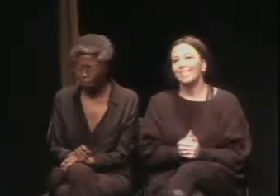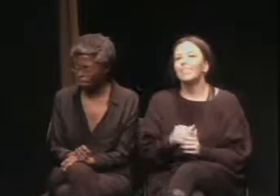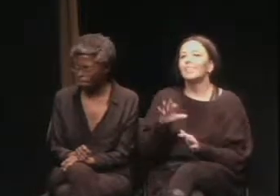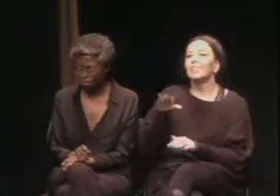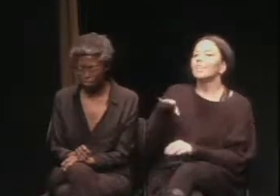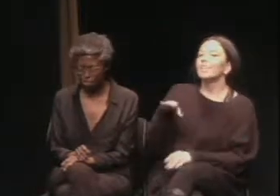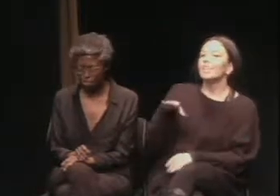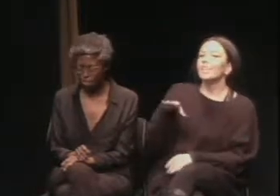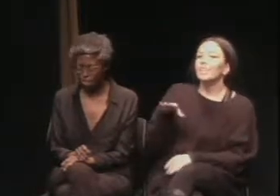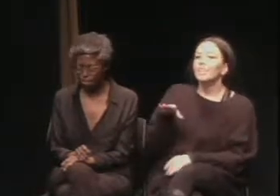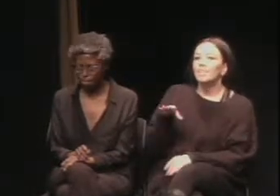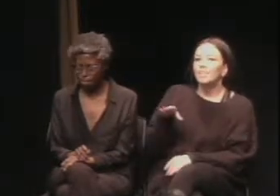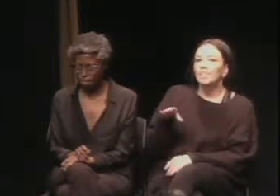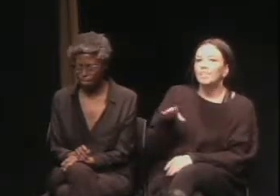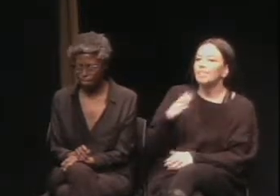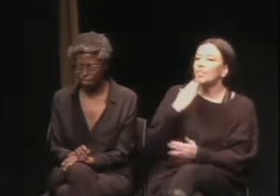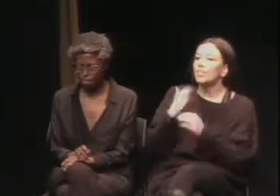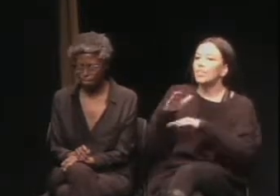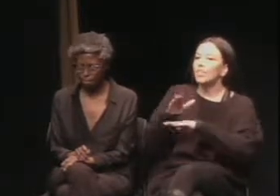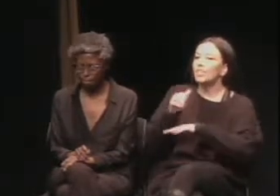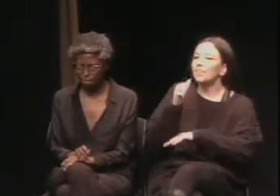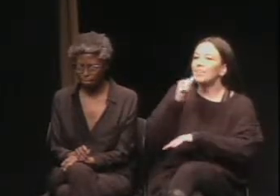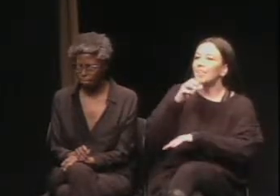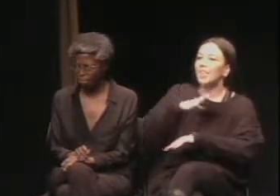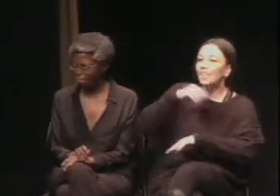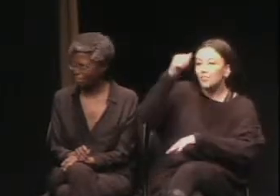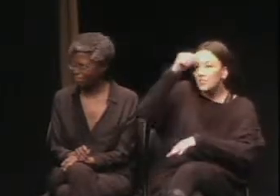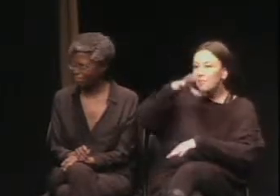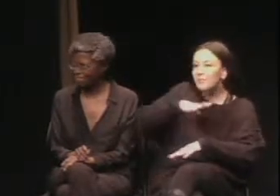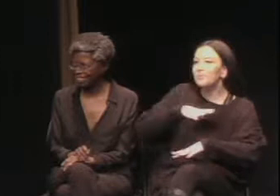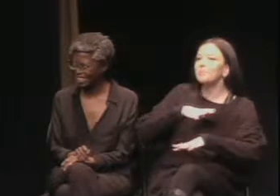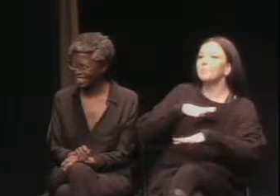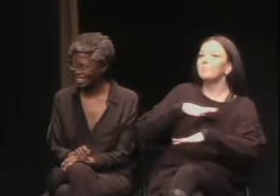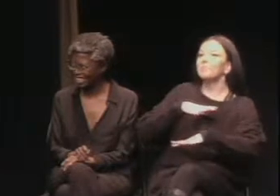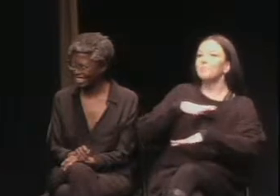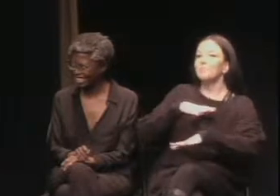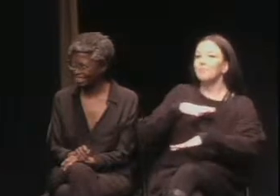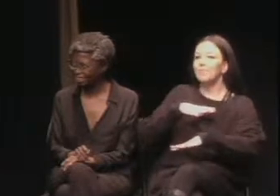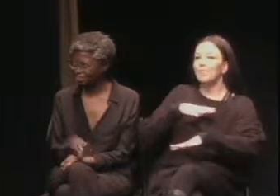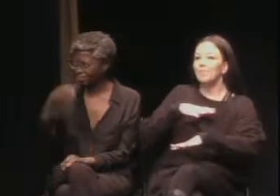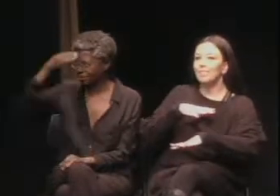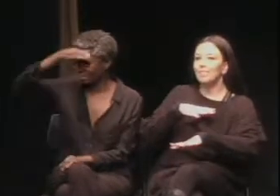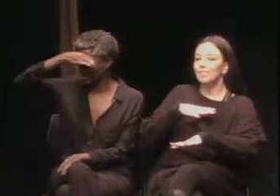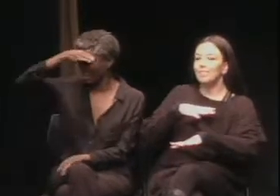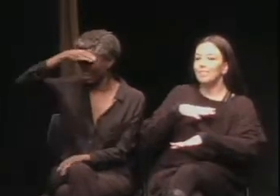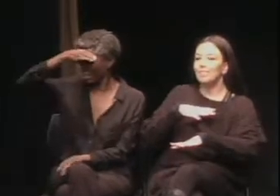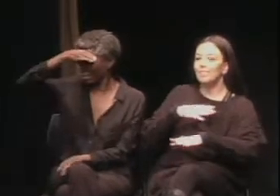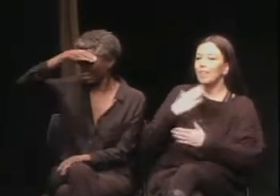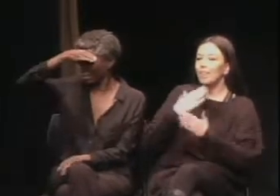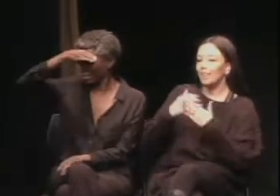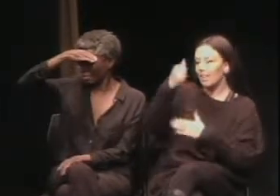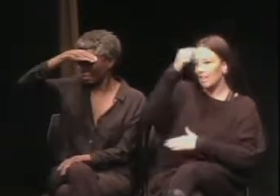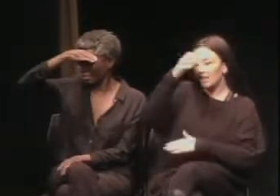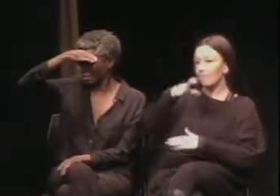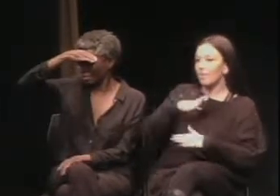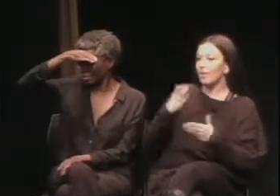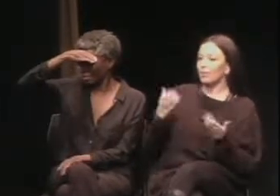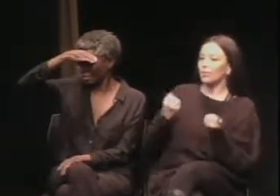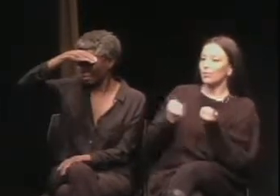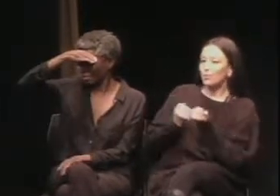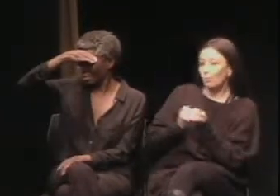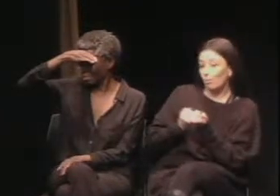Well, good evening, ladies, gentlemen. Hi. Good evening. And I thank the men who are here to support